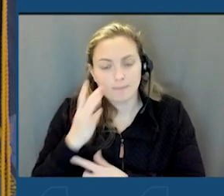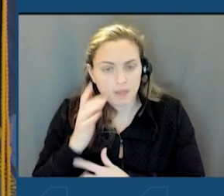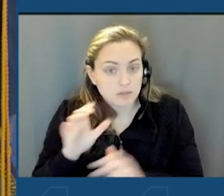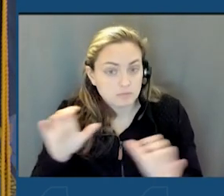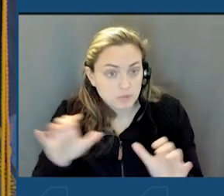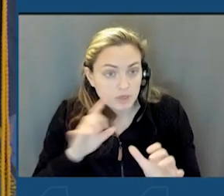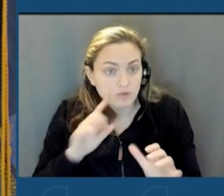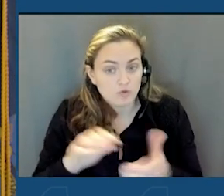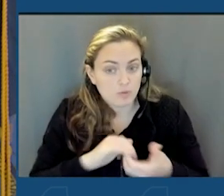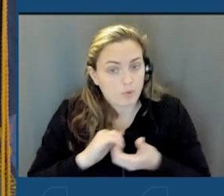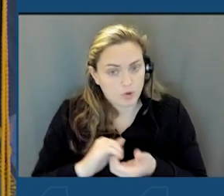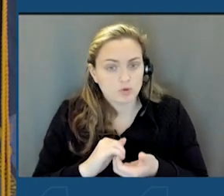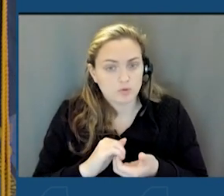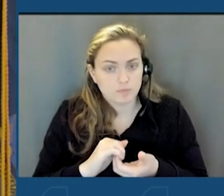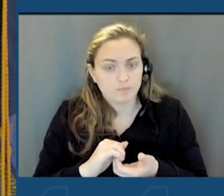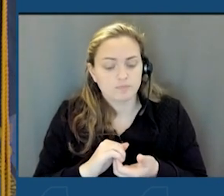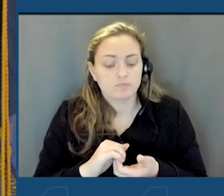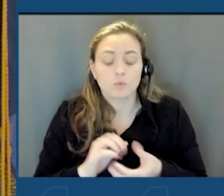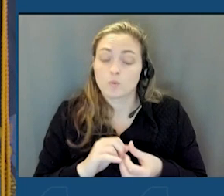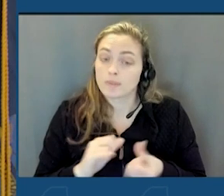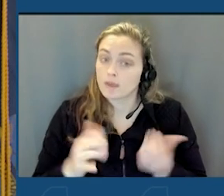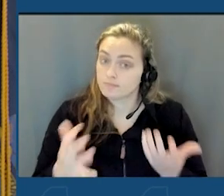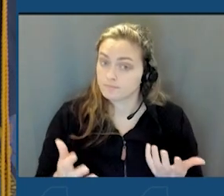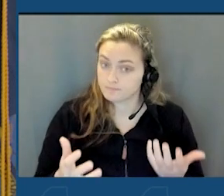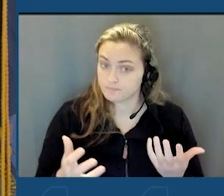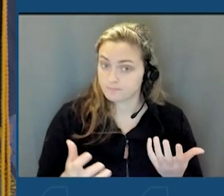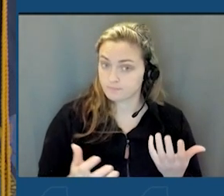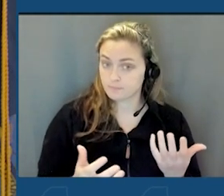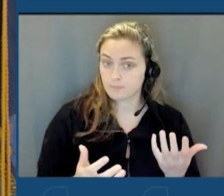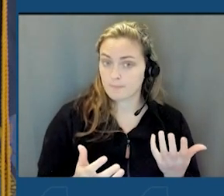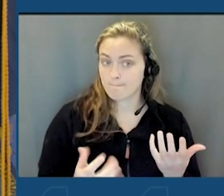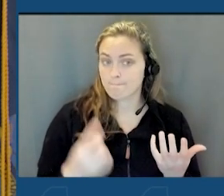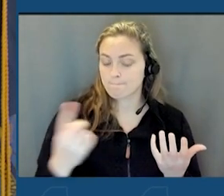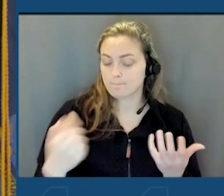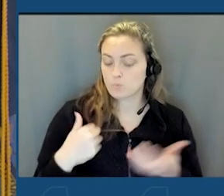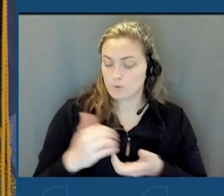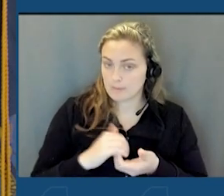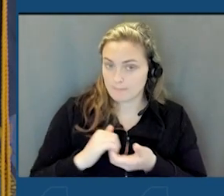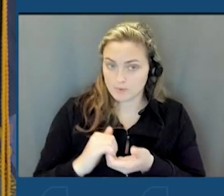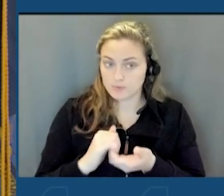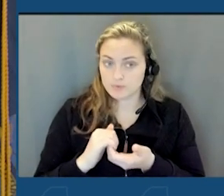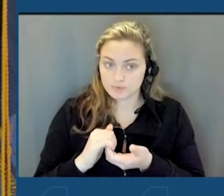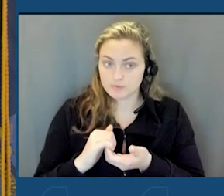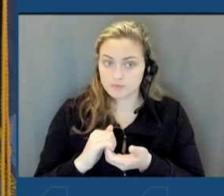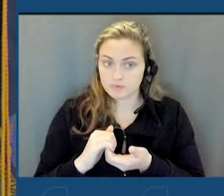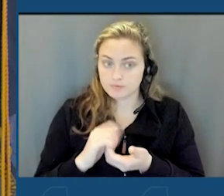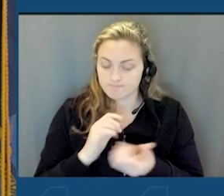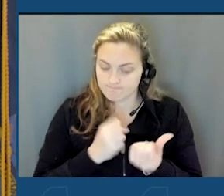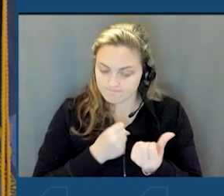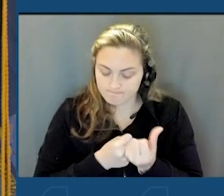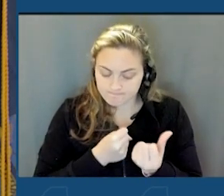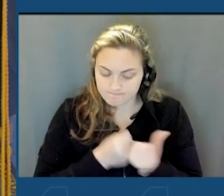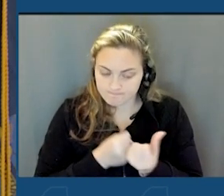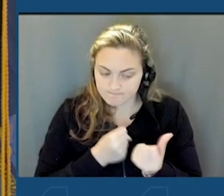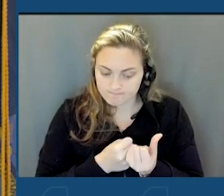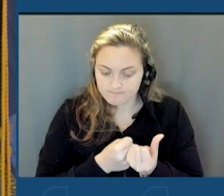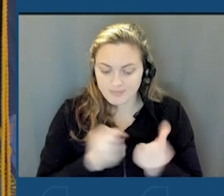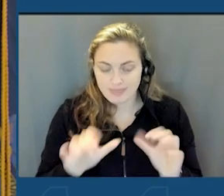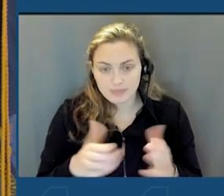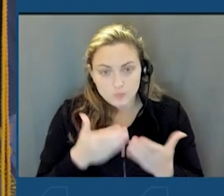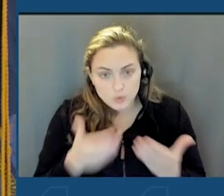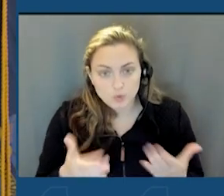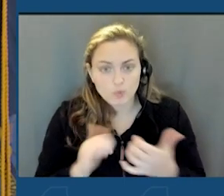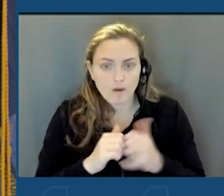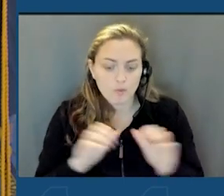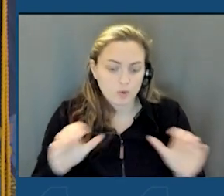partners we have. But that being said, one of my partners who supports the things that we do and how we do them